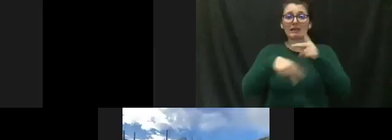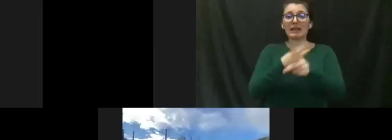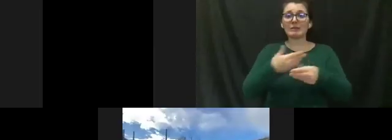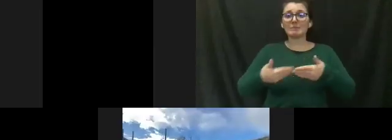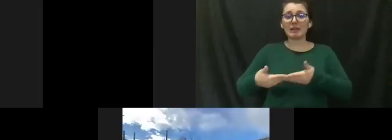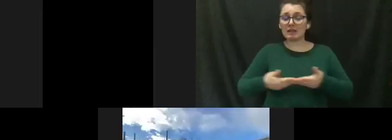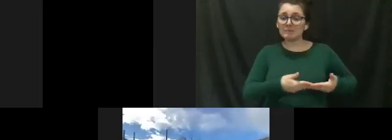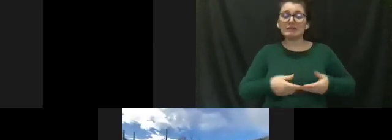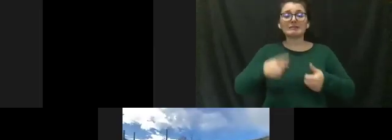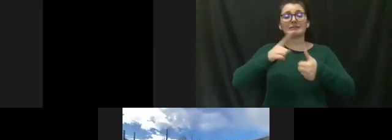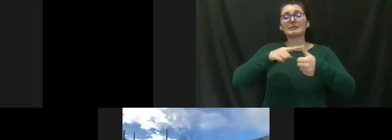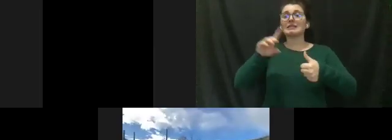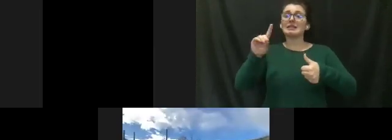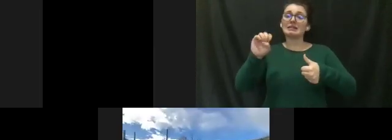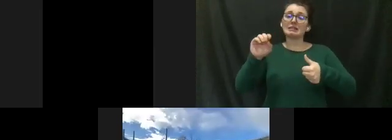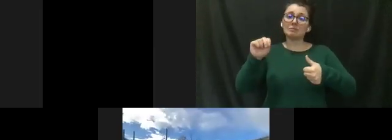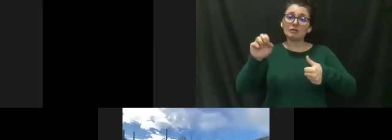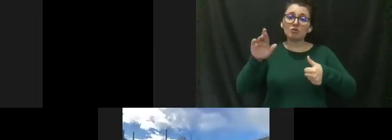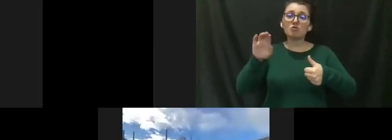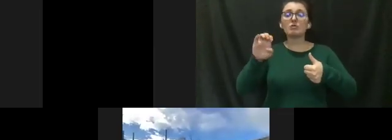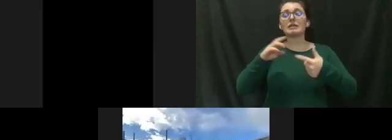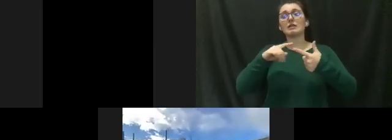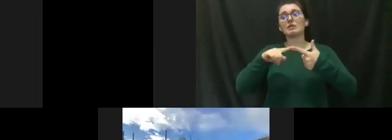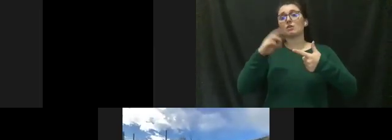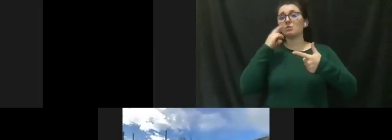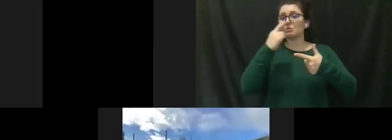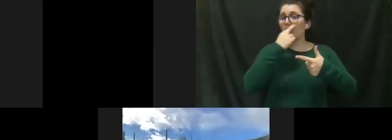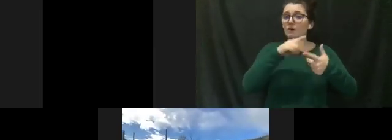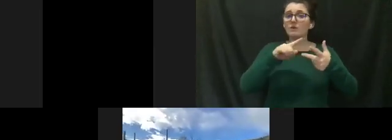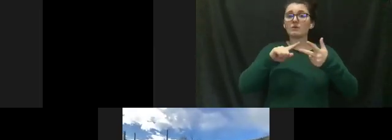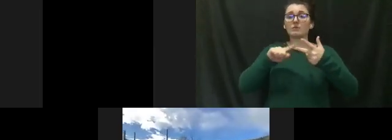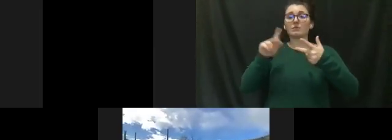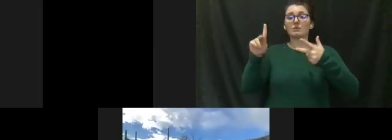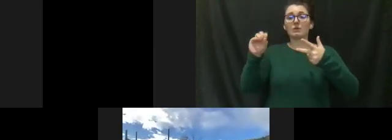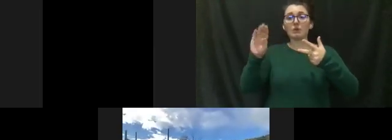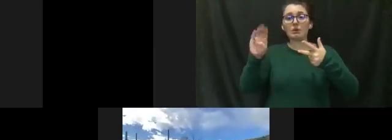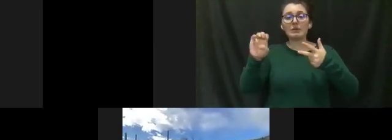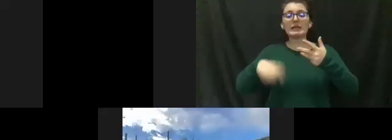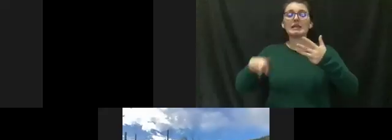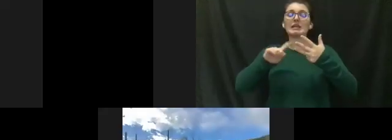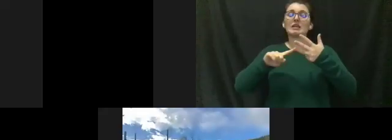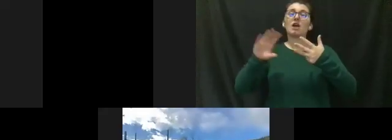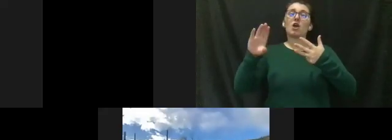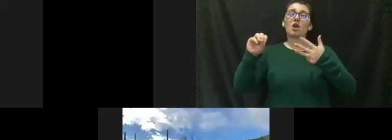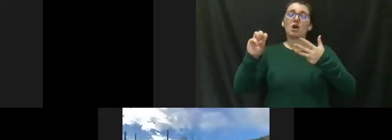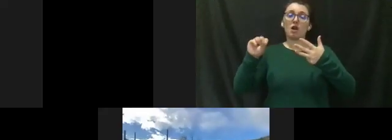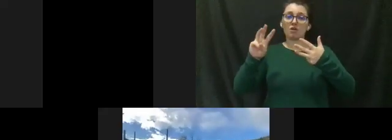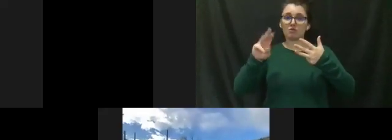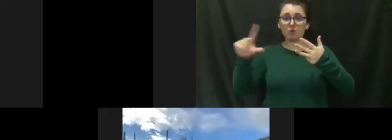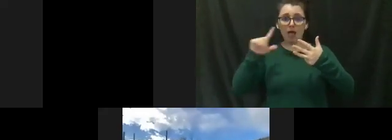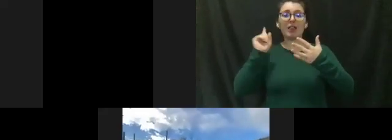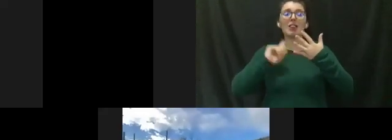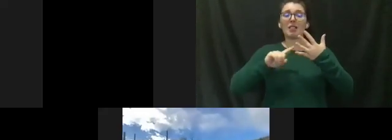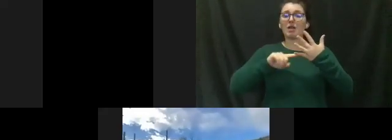Dimitri, Ro, Zafira, Kobe, and Cosmo are the babies, all